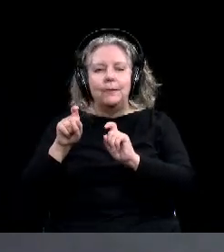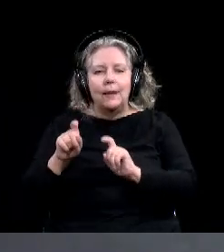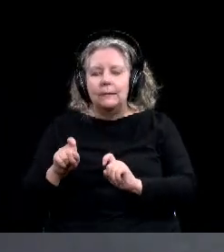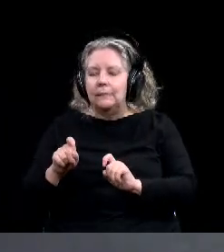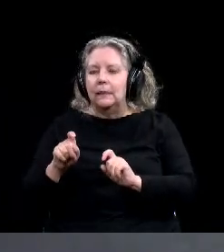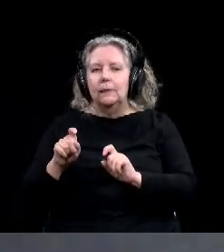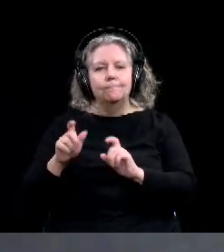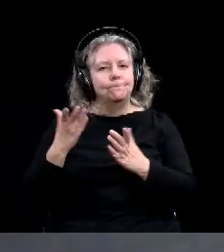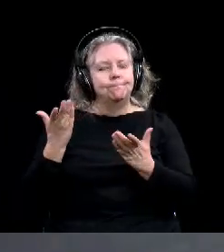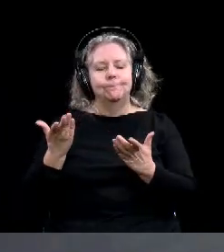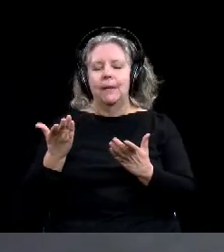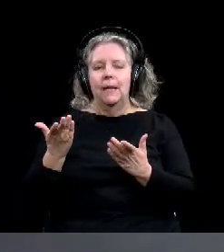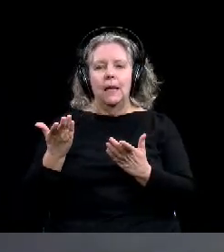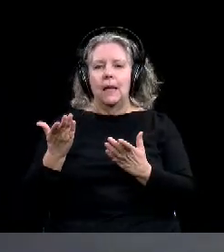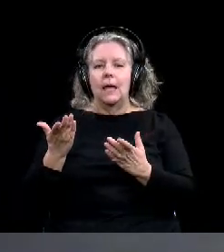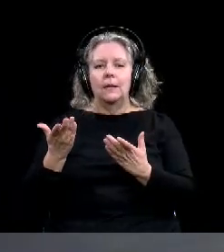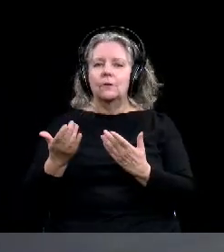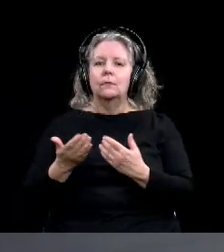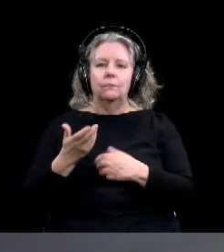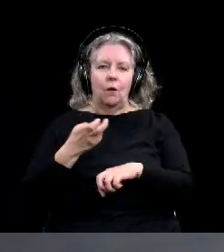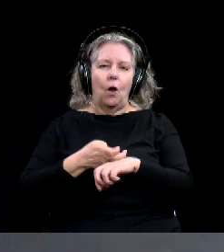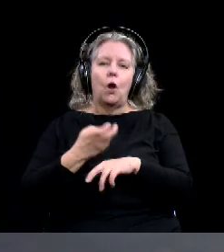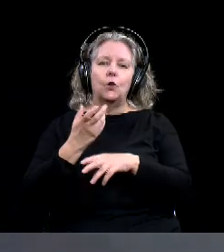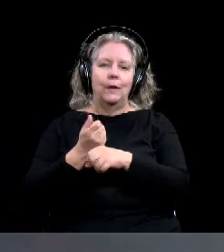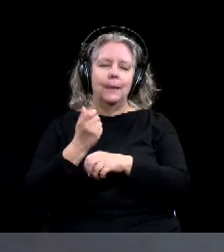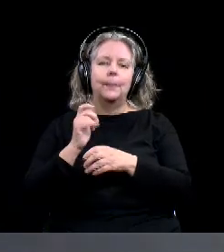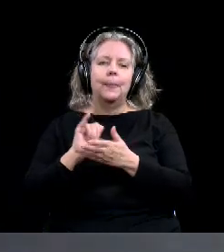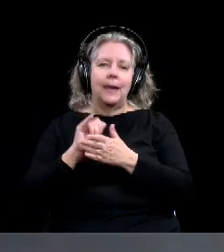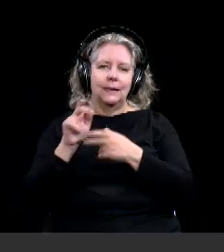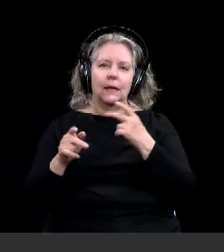to us in the short term in Waco that I'm aware of.